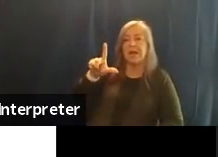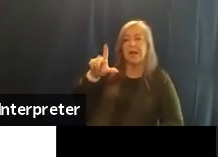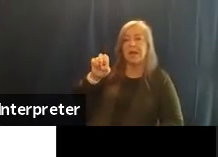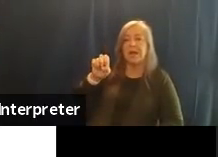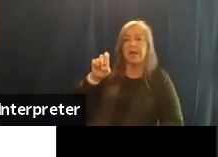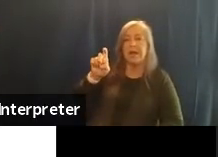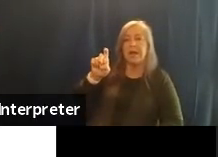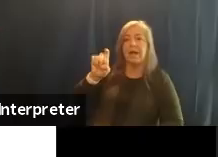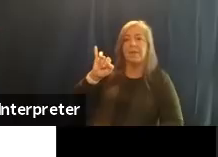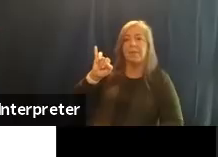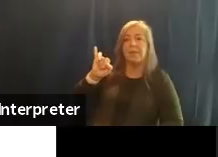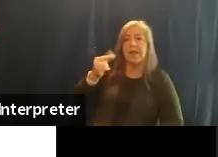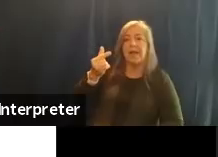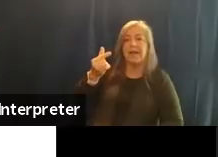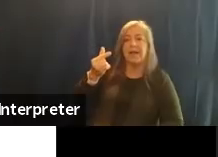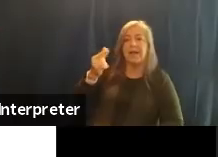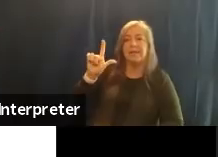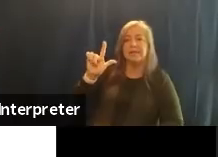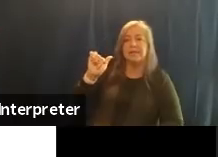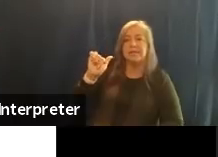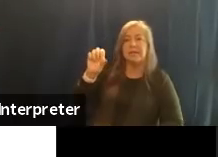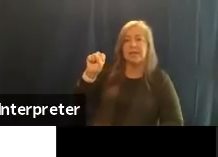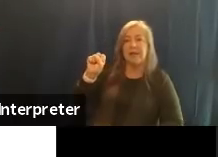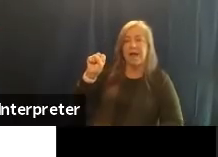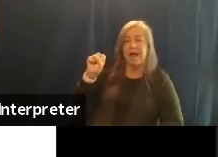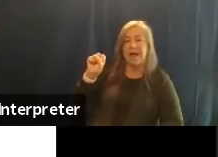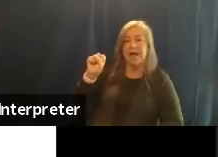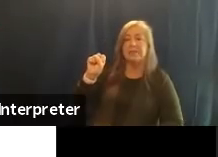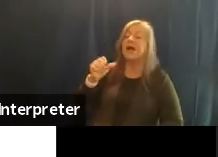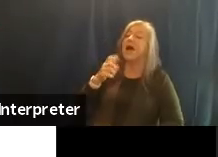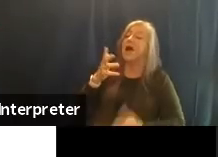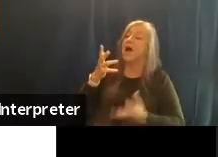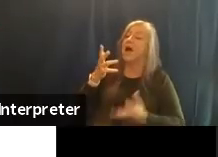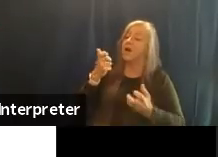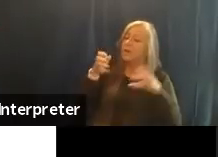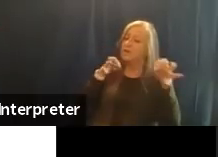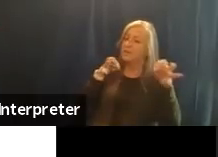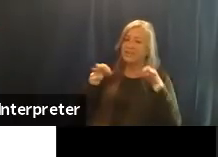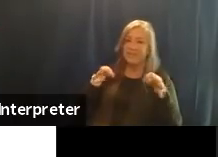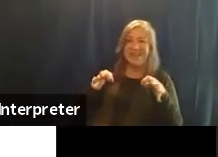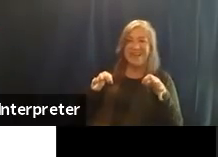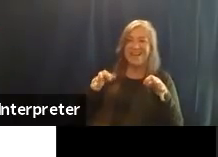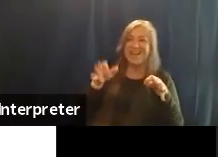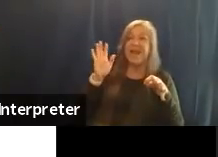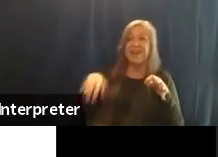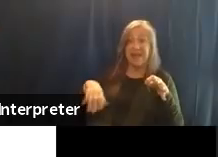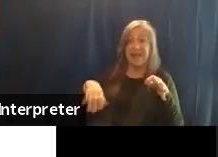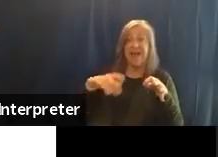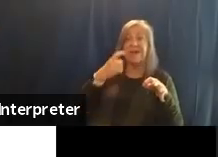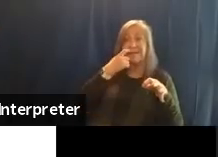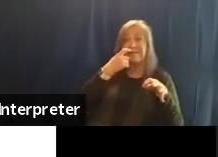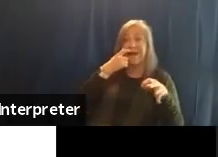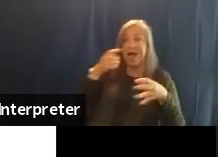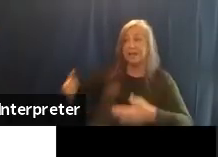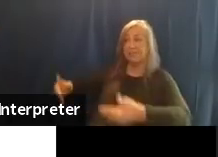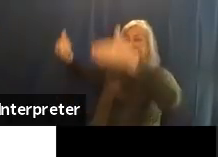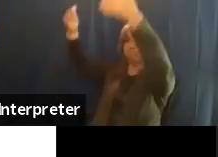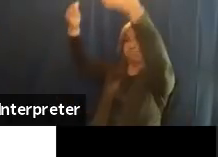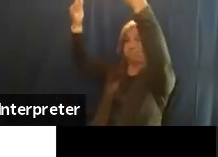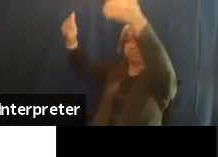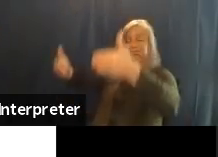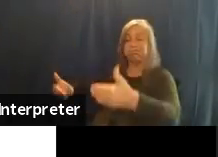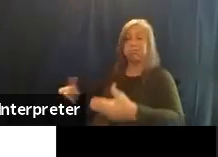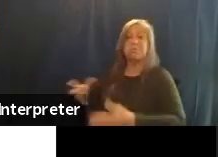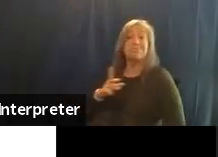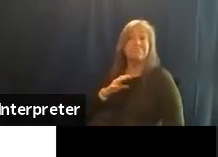does not replace a face mask. The plexiglass is really to replace social distancing. It's when you can't social